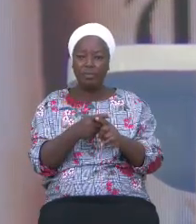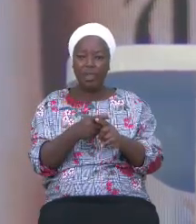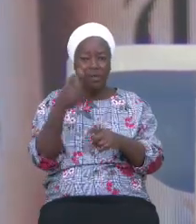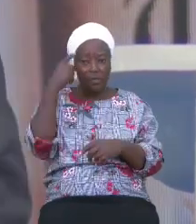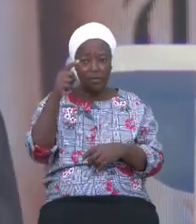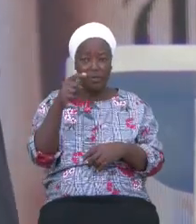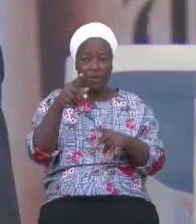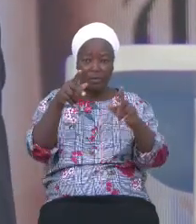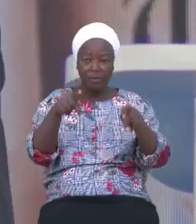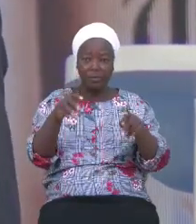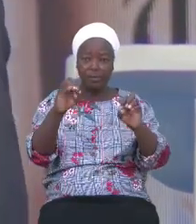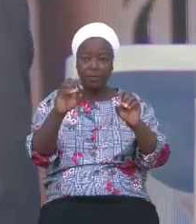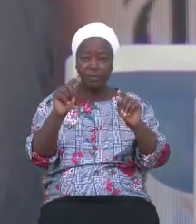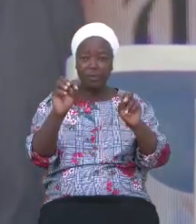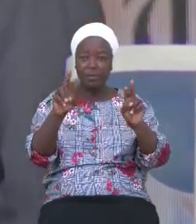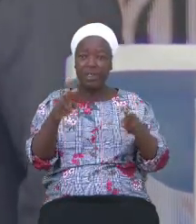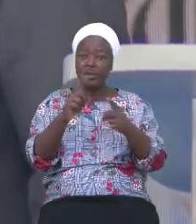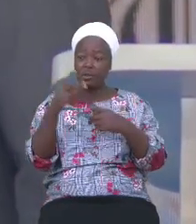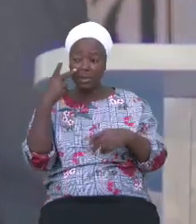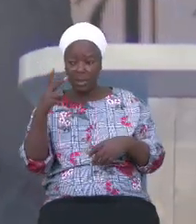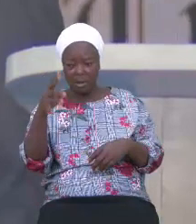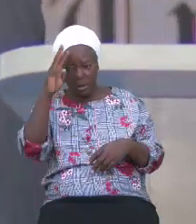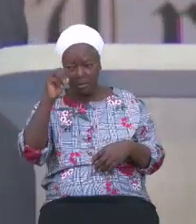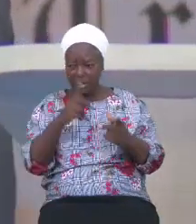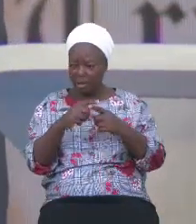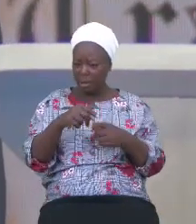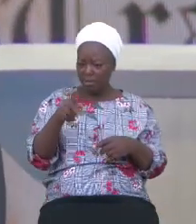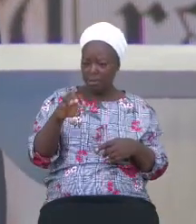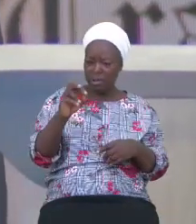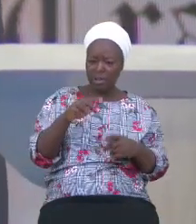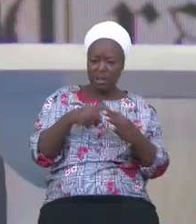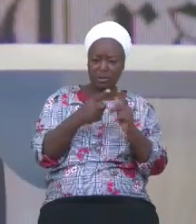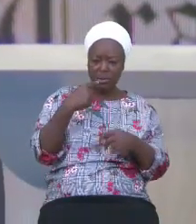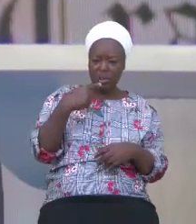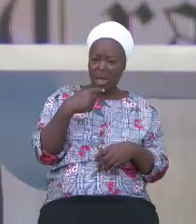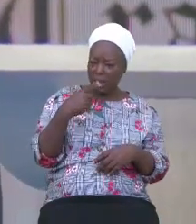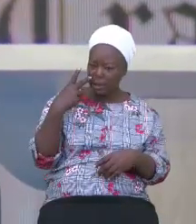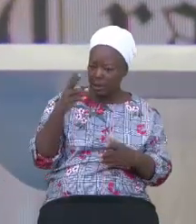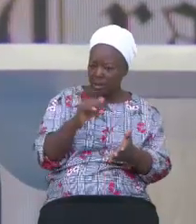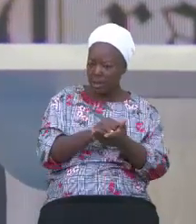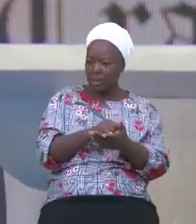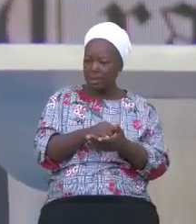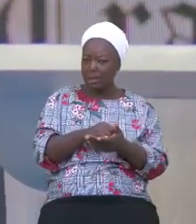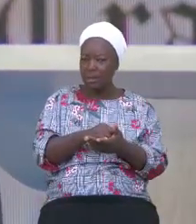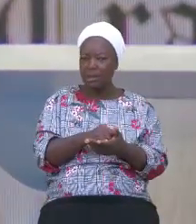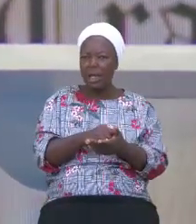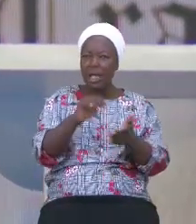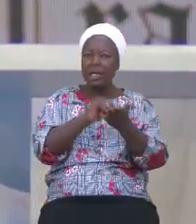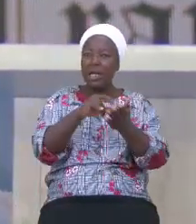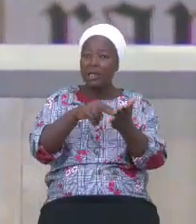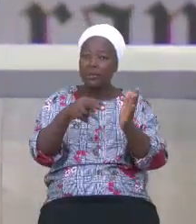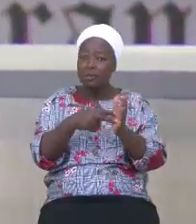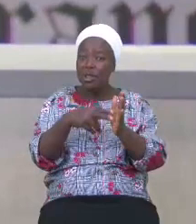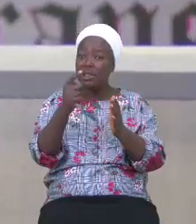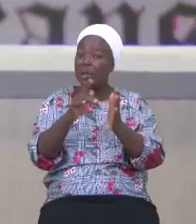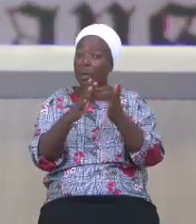Peter to see him. And Peter began to say, look at that. That means the